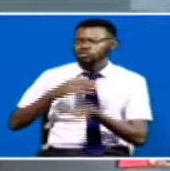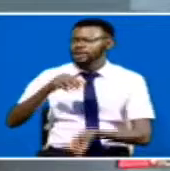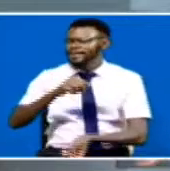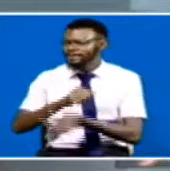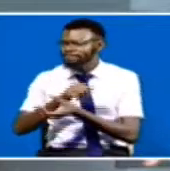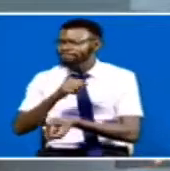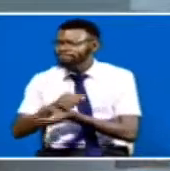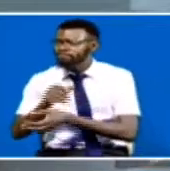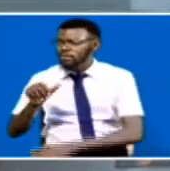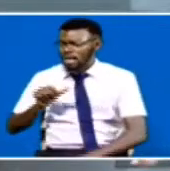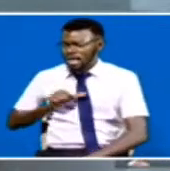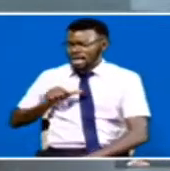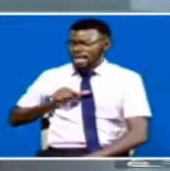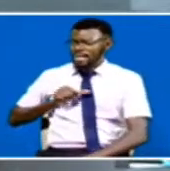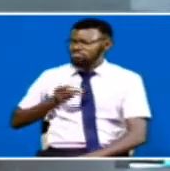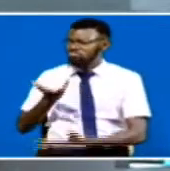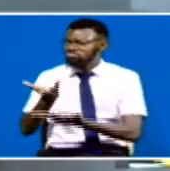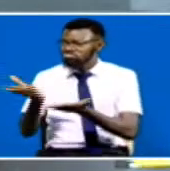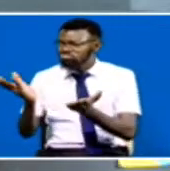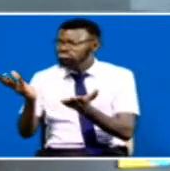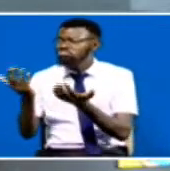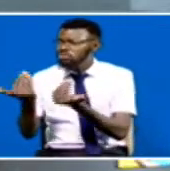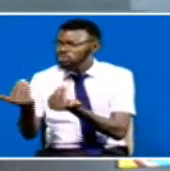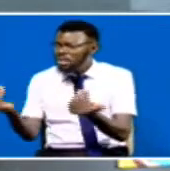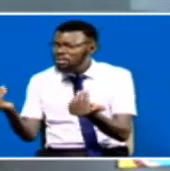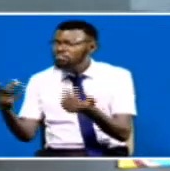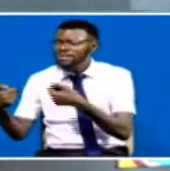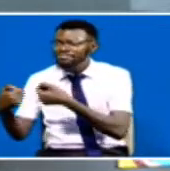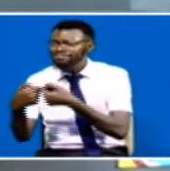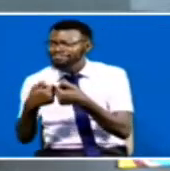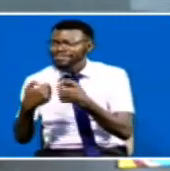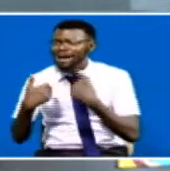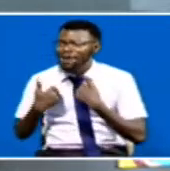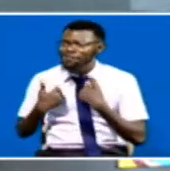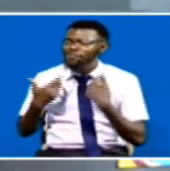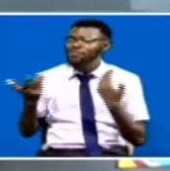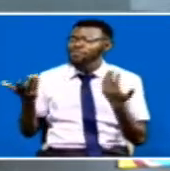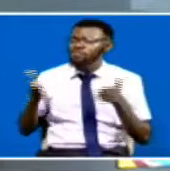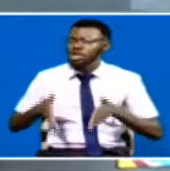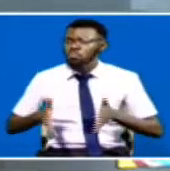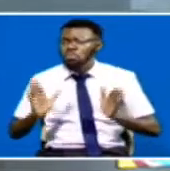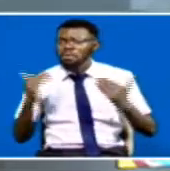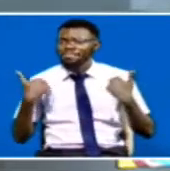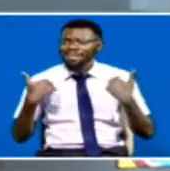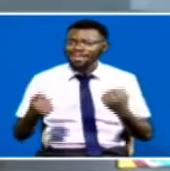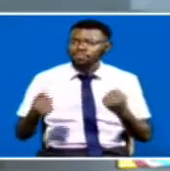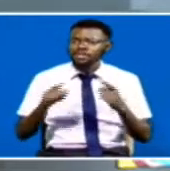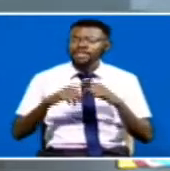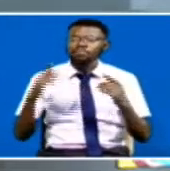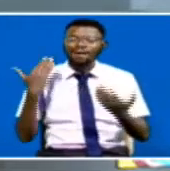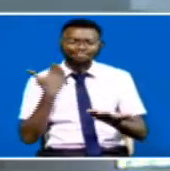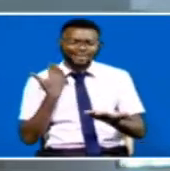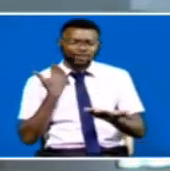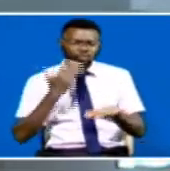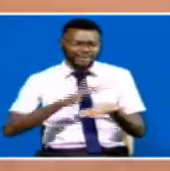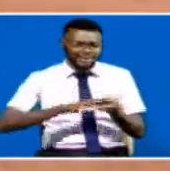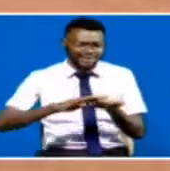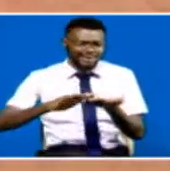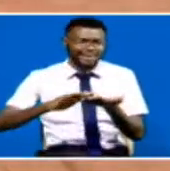vulnerable teenage girls are coping with challenges related to reproductive health and menstrual hygiene.